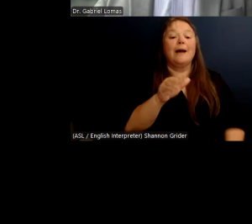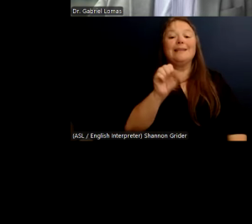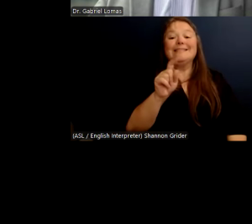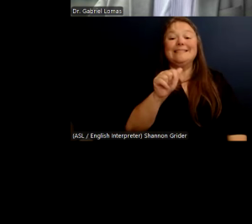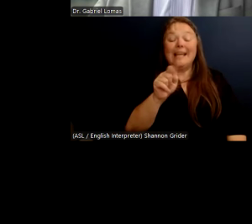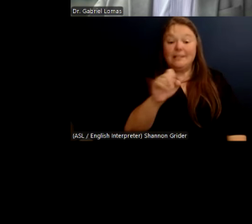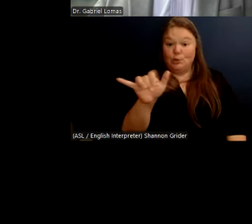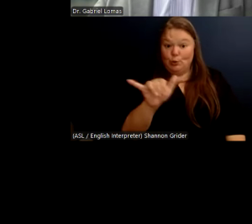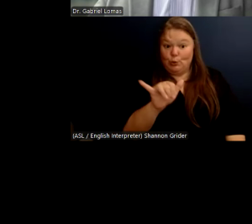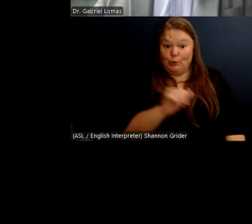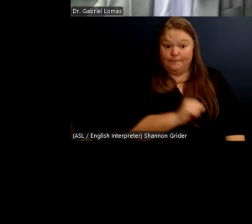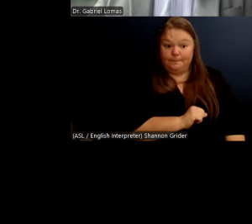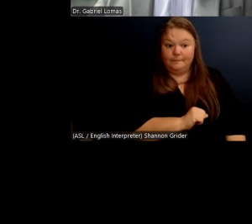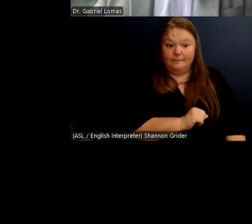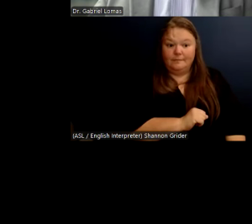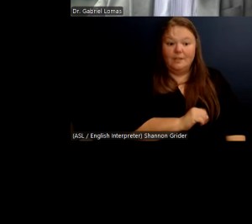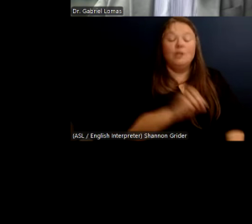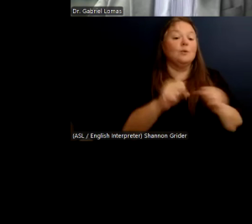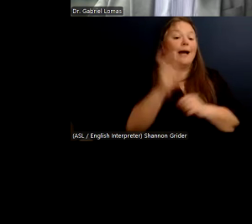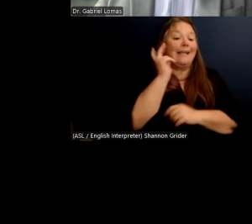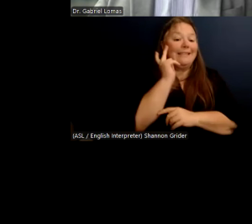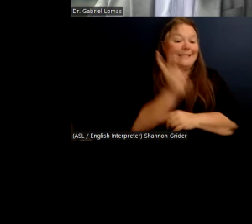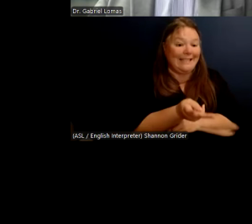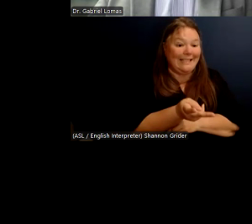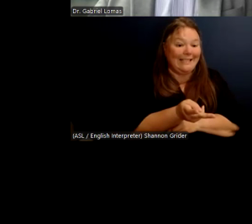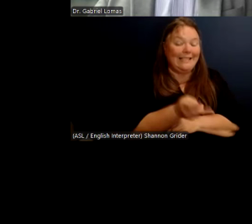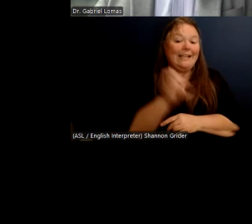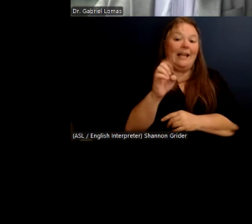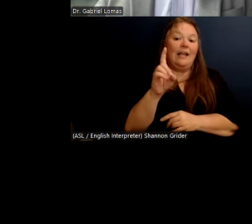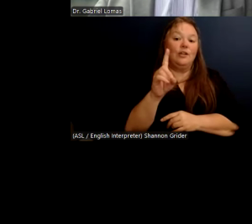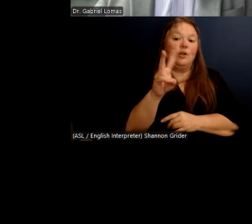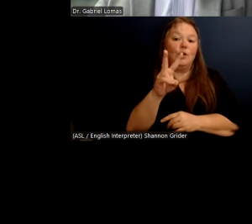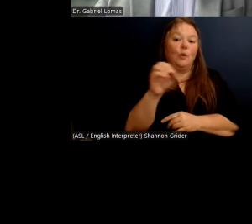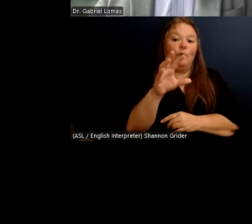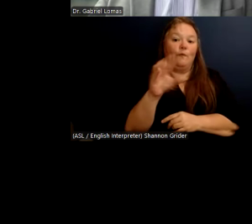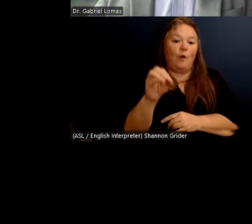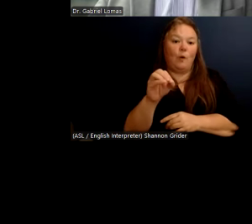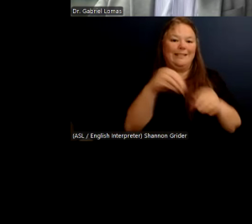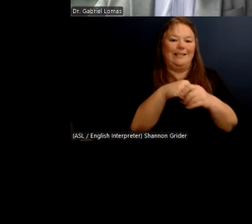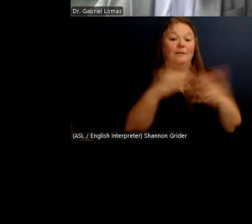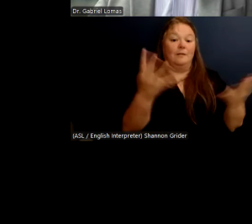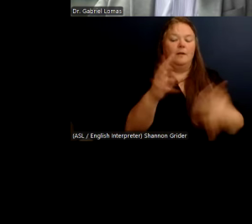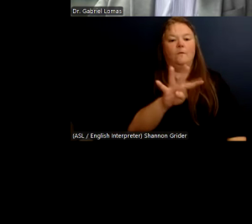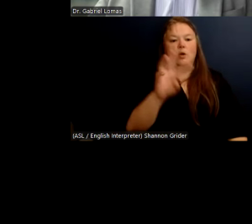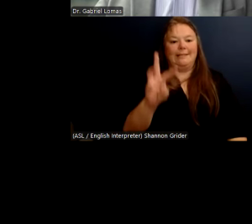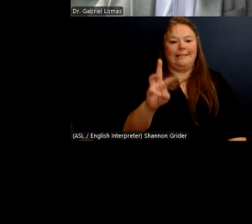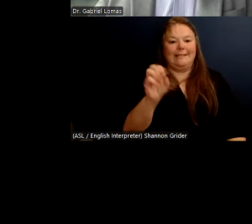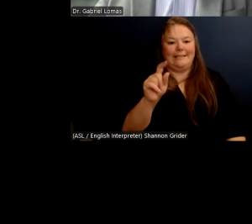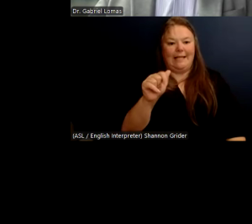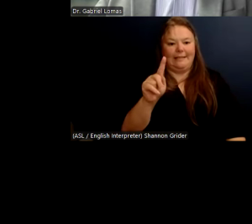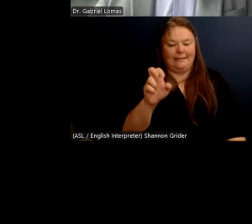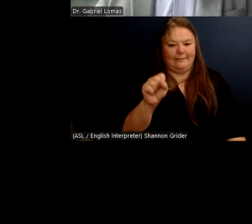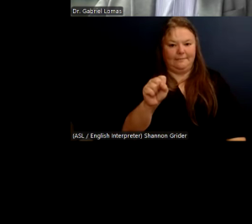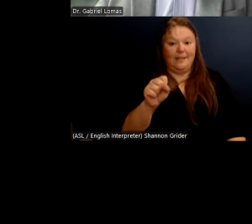slide. So I can tell you that Edivo is used in 46 states. And if you look at